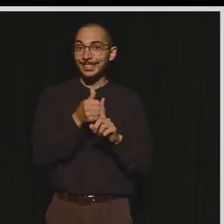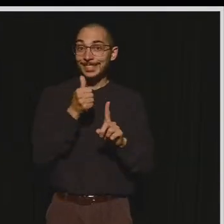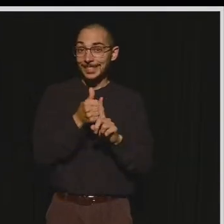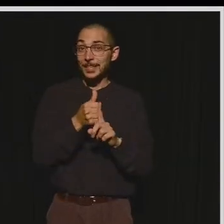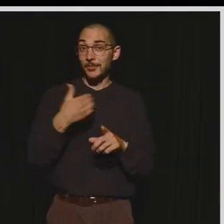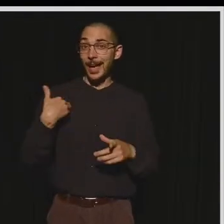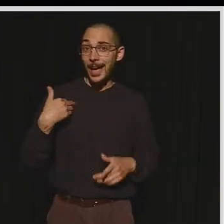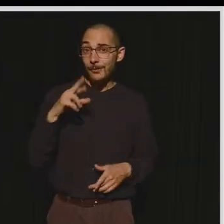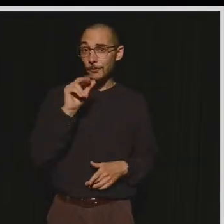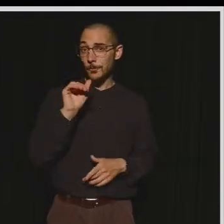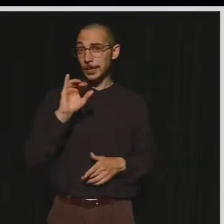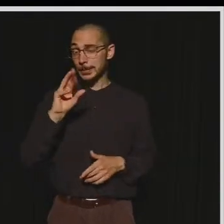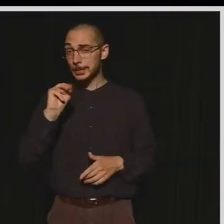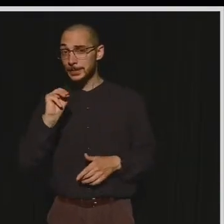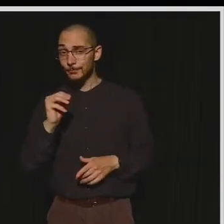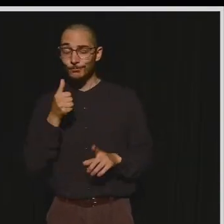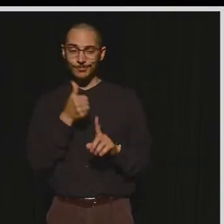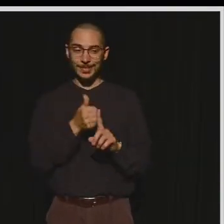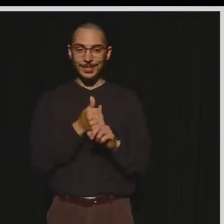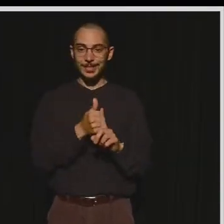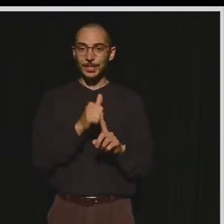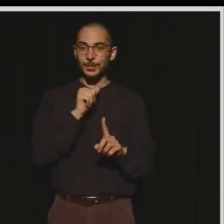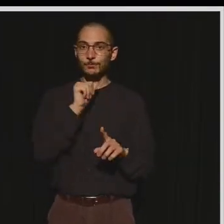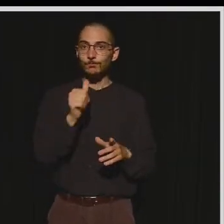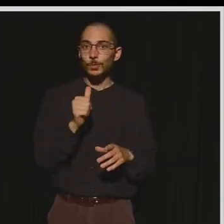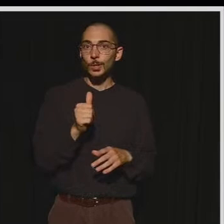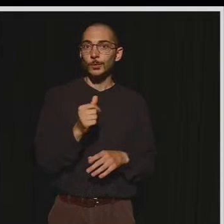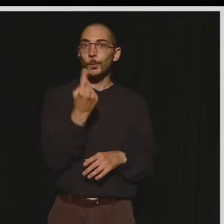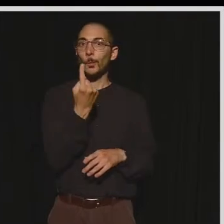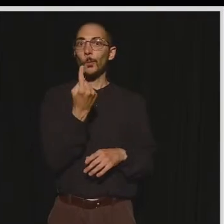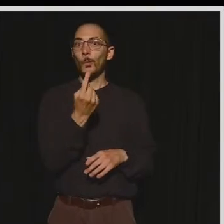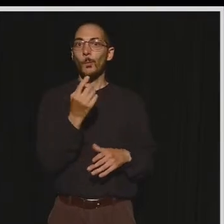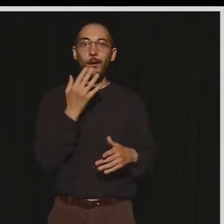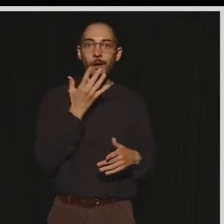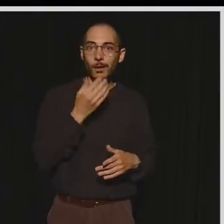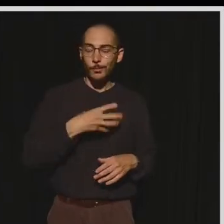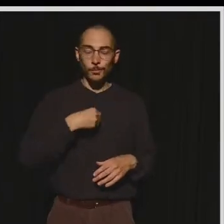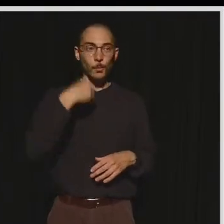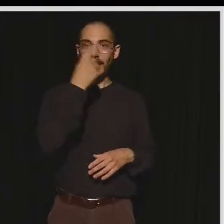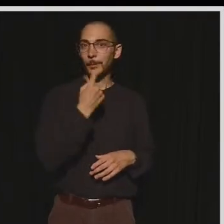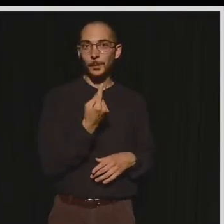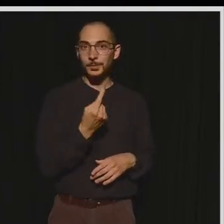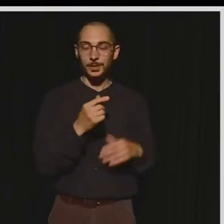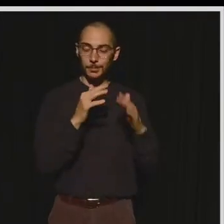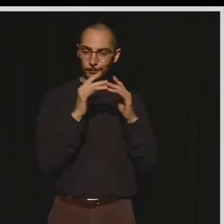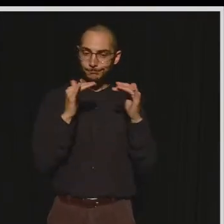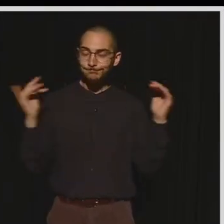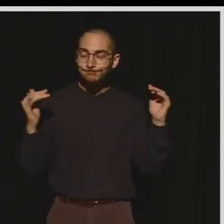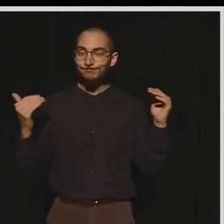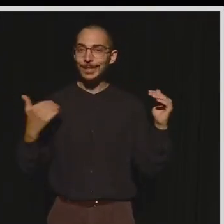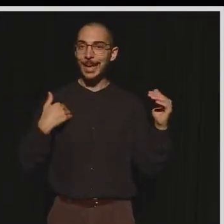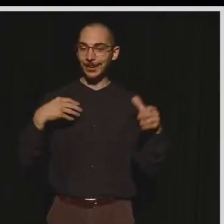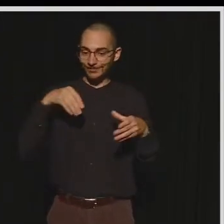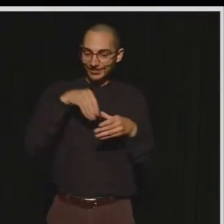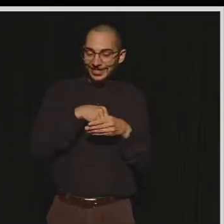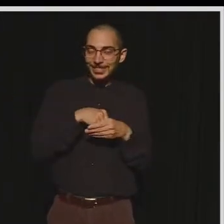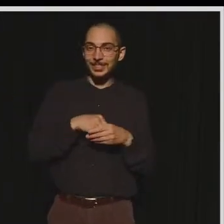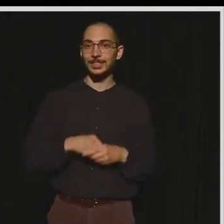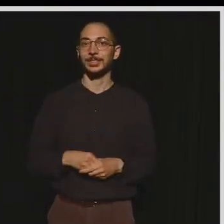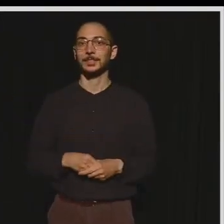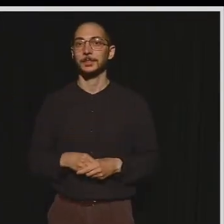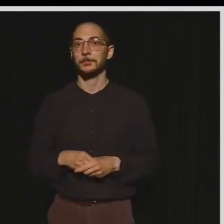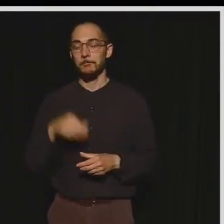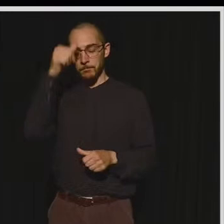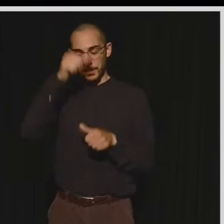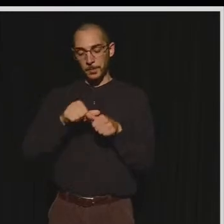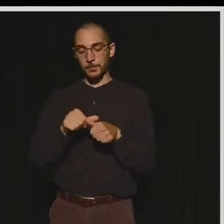remember one evening after a meeting, we were just getting, a bite to eat, and this older white lesbian kind of turned